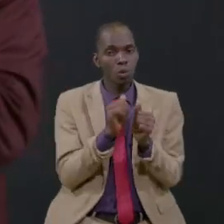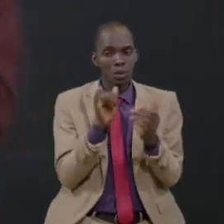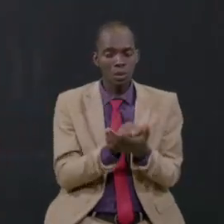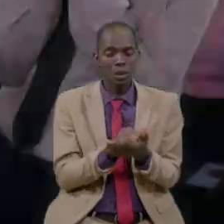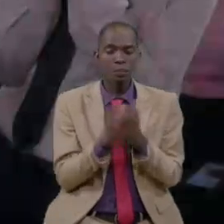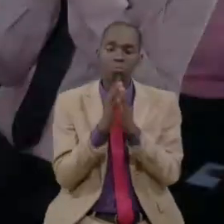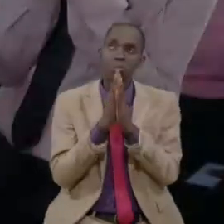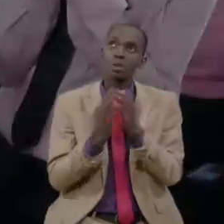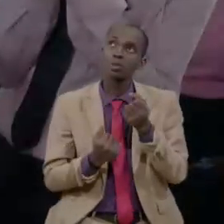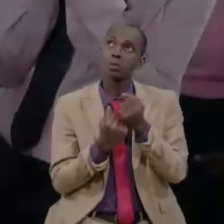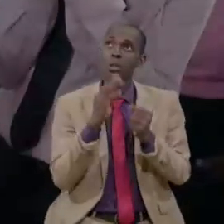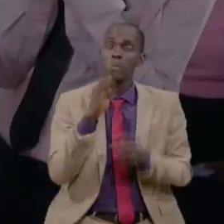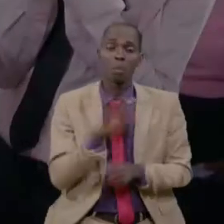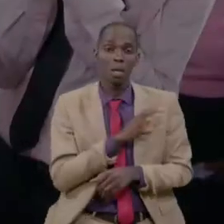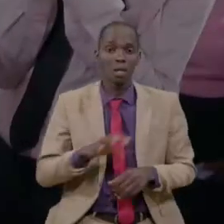in ministry.